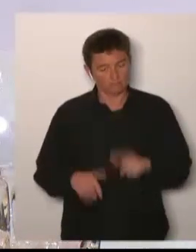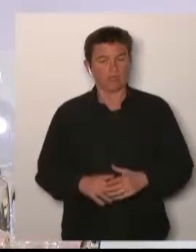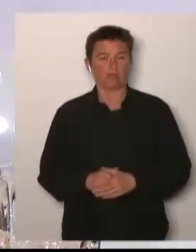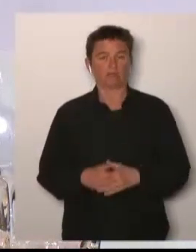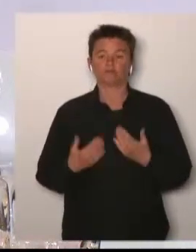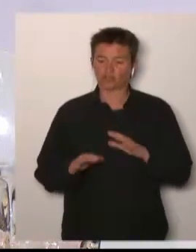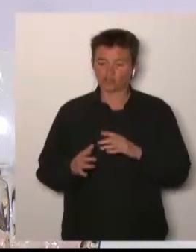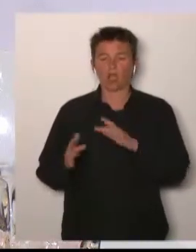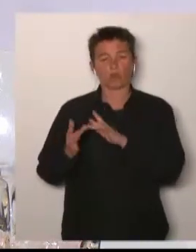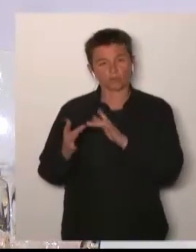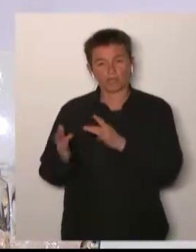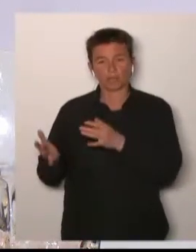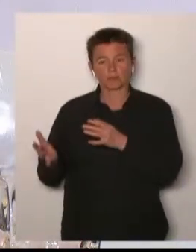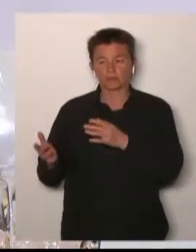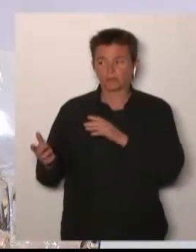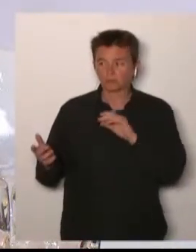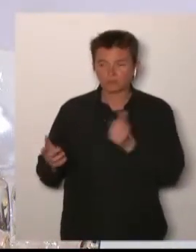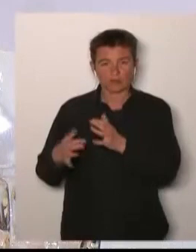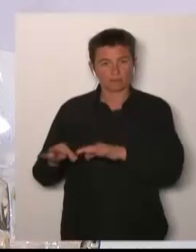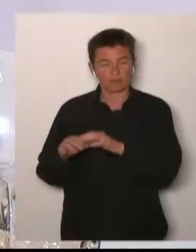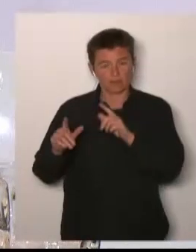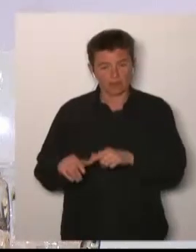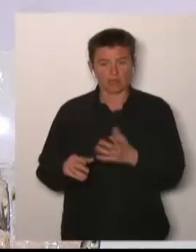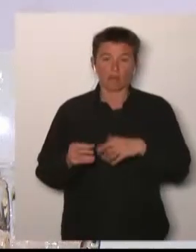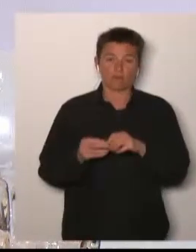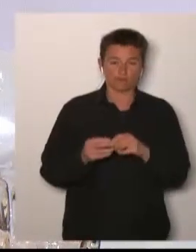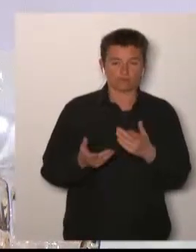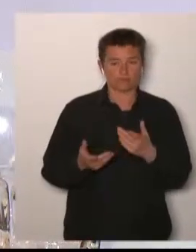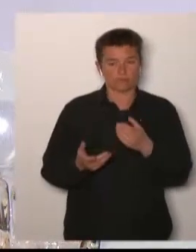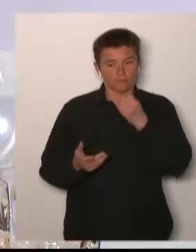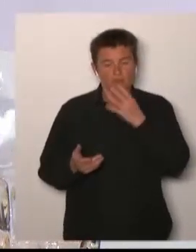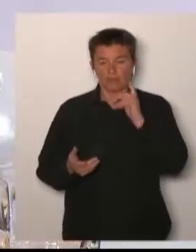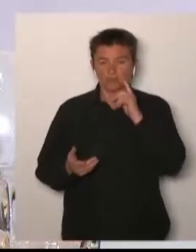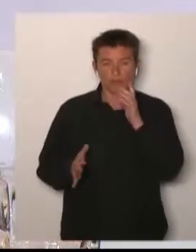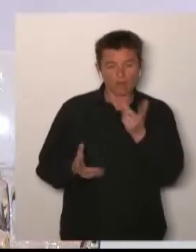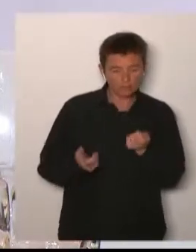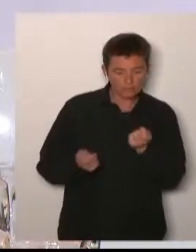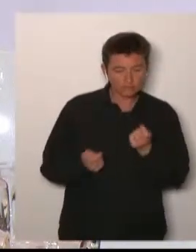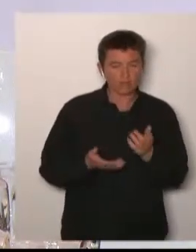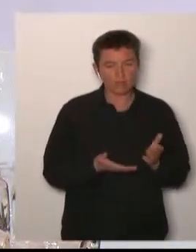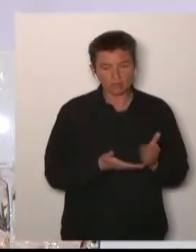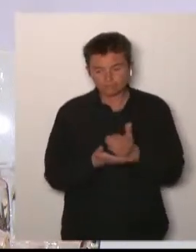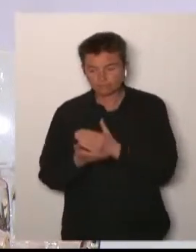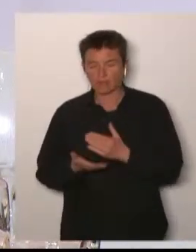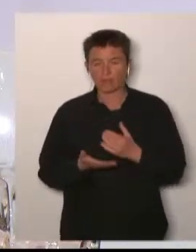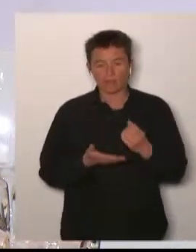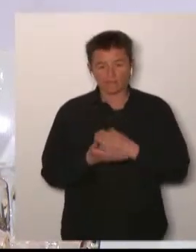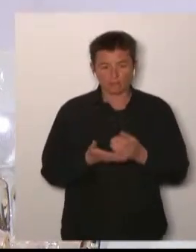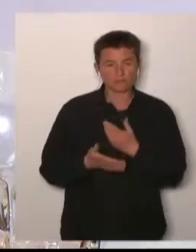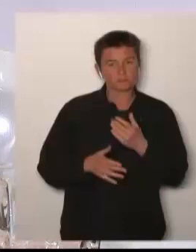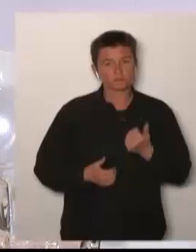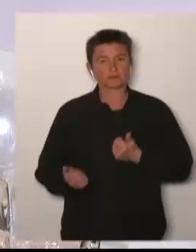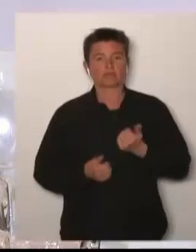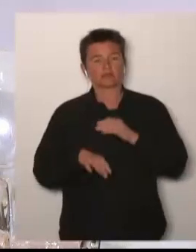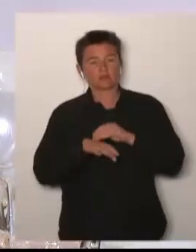so-called national contact points, where they usually coordinate information and advisory services to citizens and to the